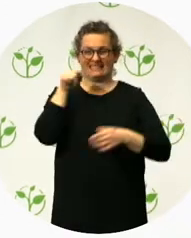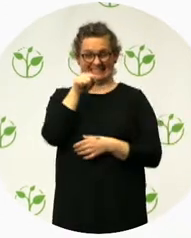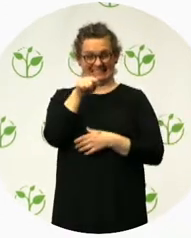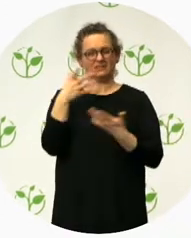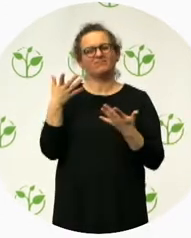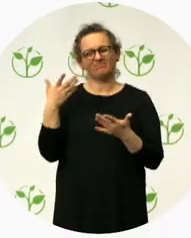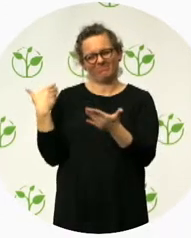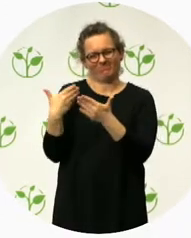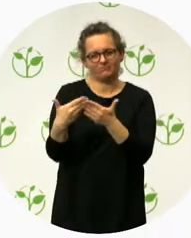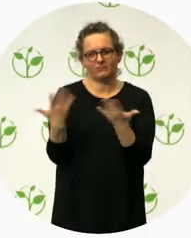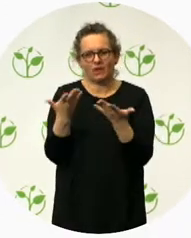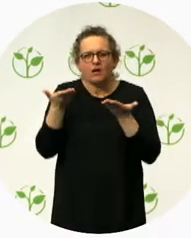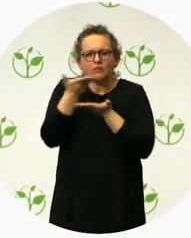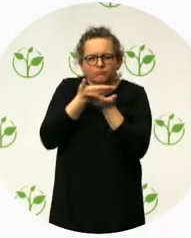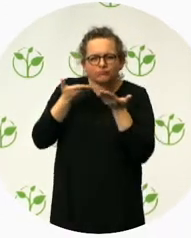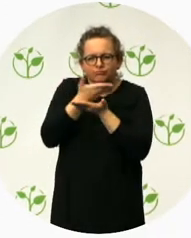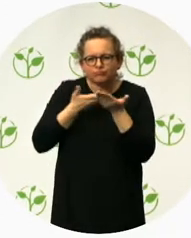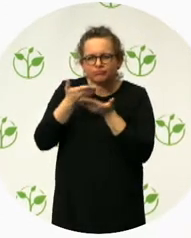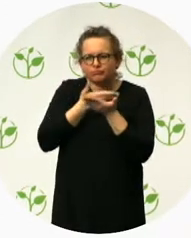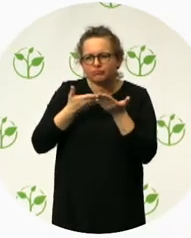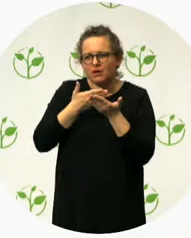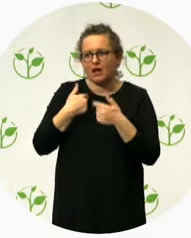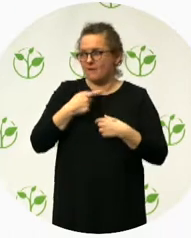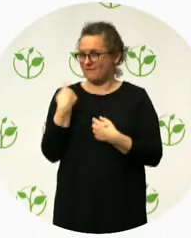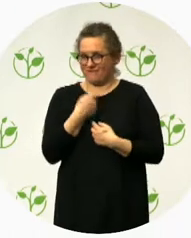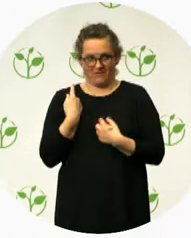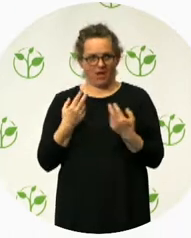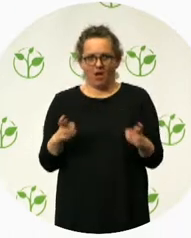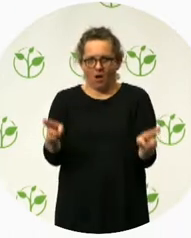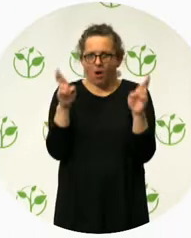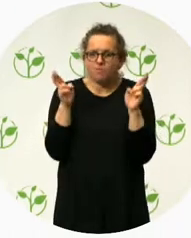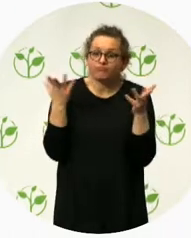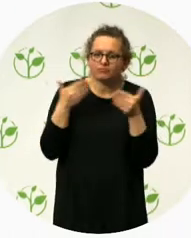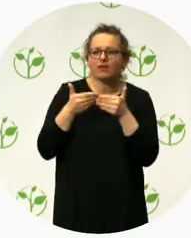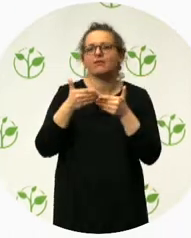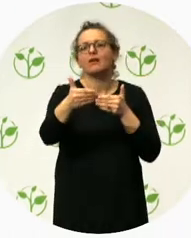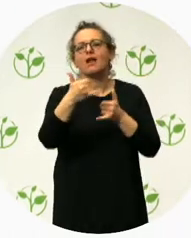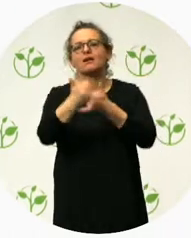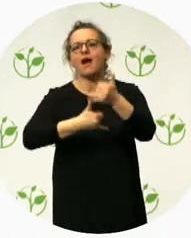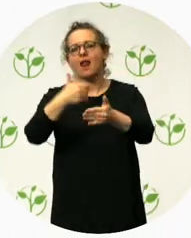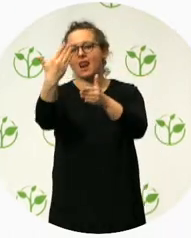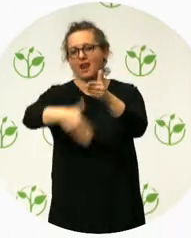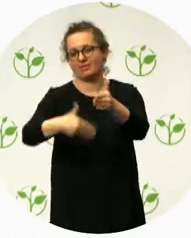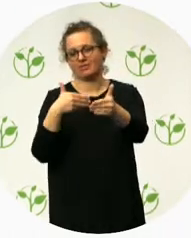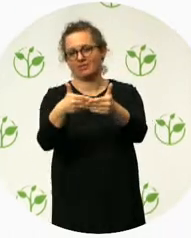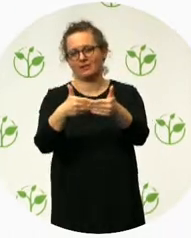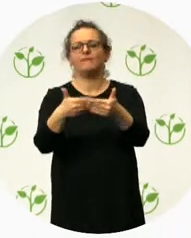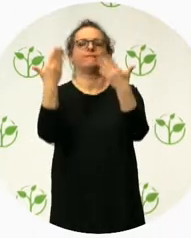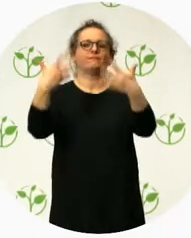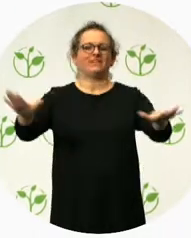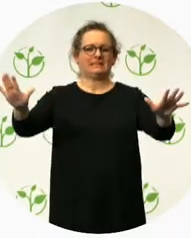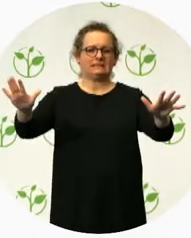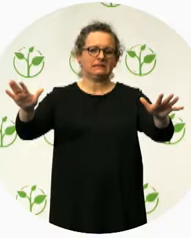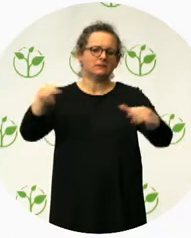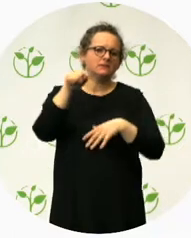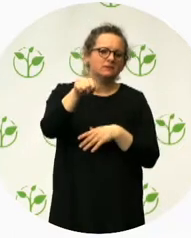year. Ladies and gentlemen, since last December, Austria has a new federal government.